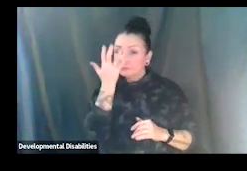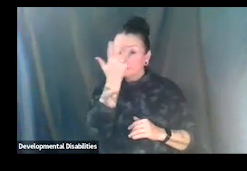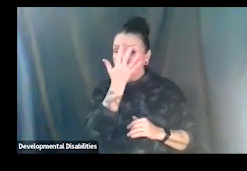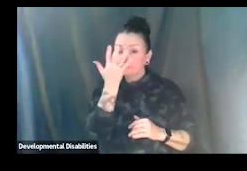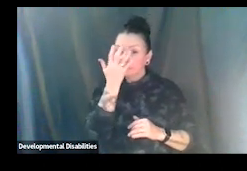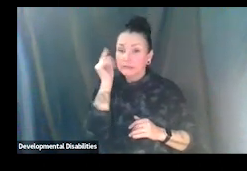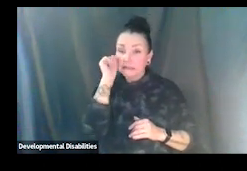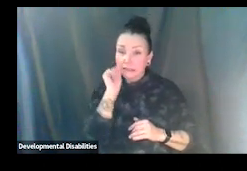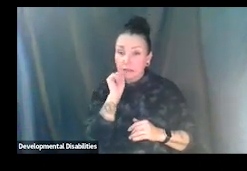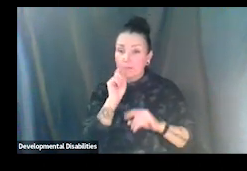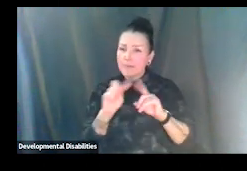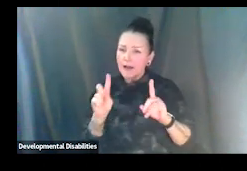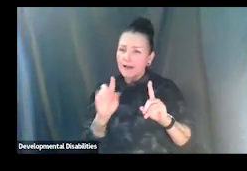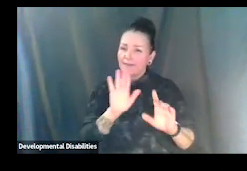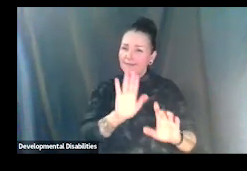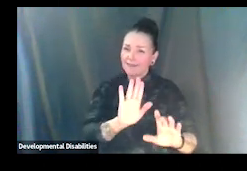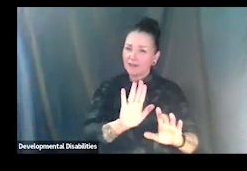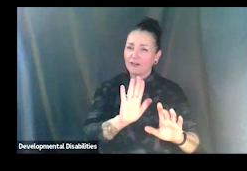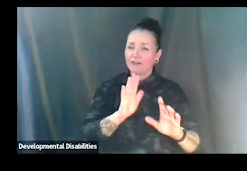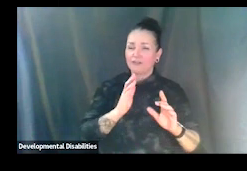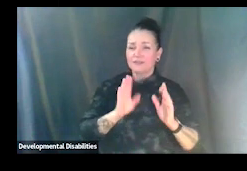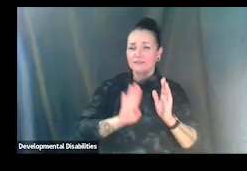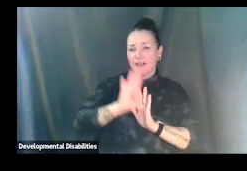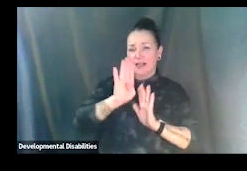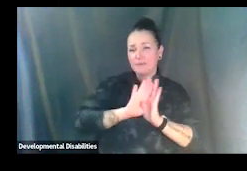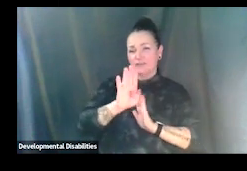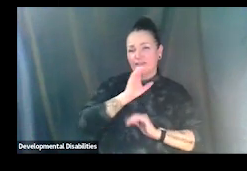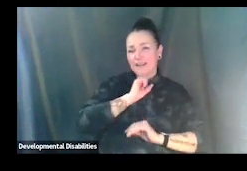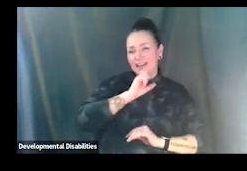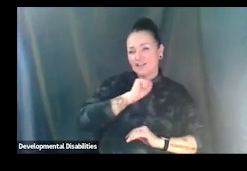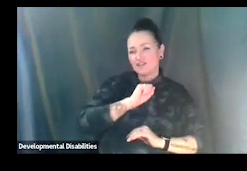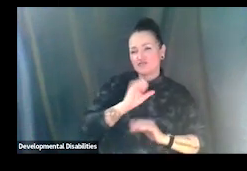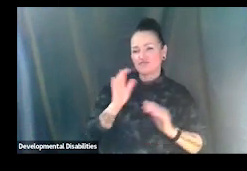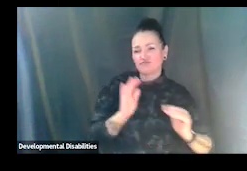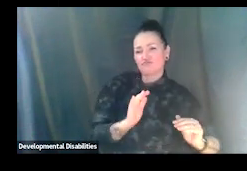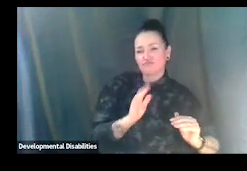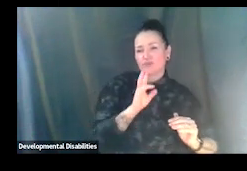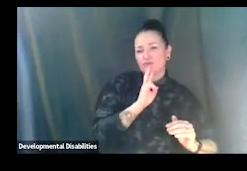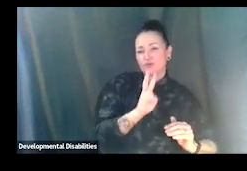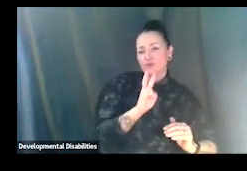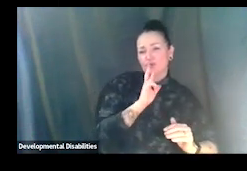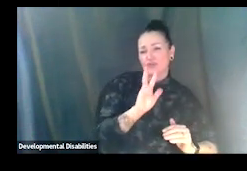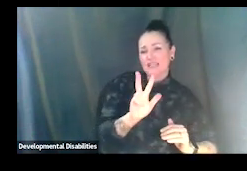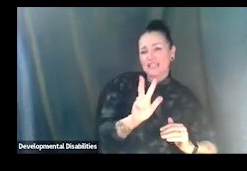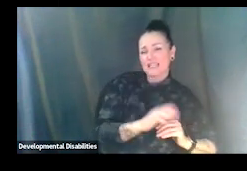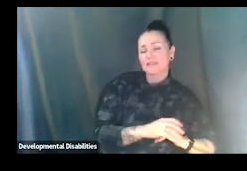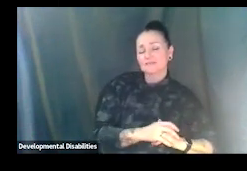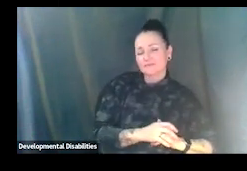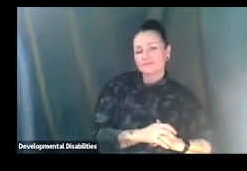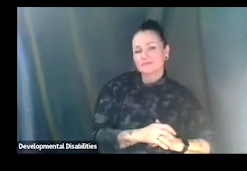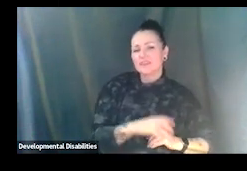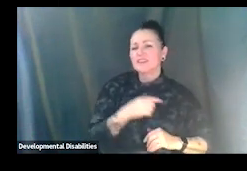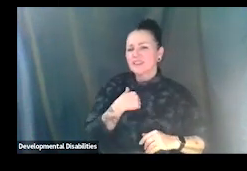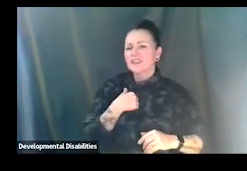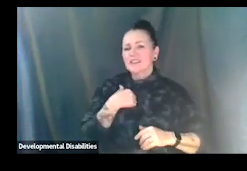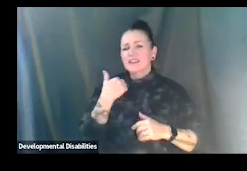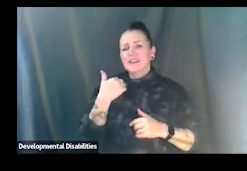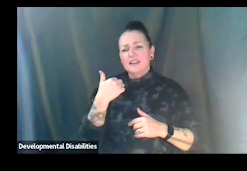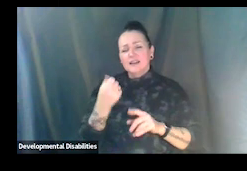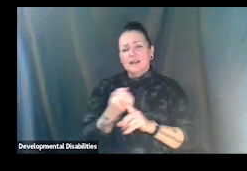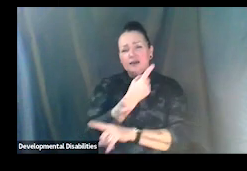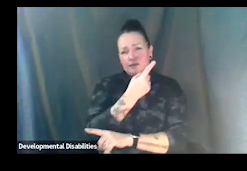There was a young man we saw a few years ago, haven't seen him recently, but he was probably about 6'6", and must have weighed 250